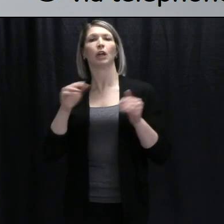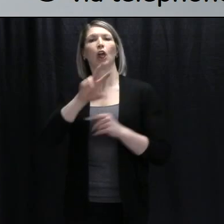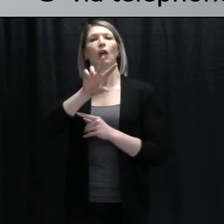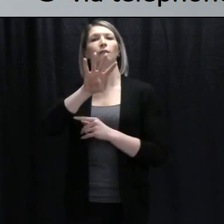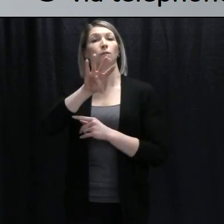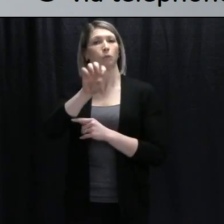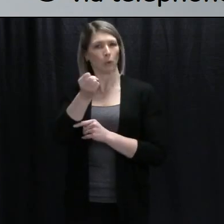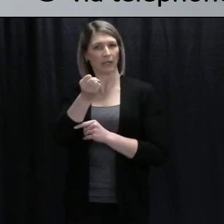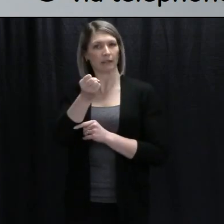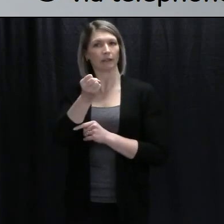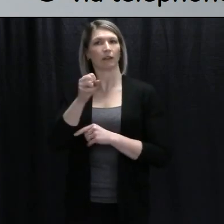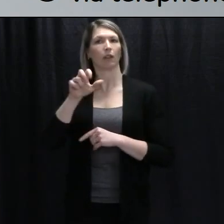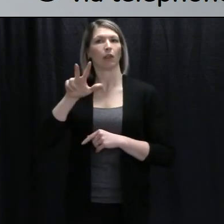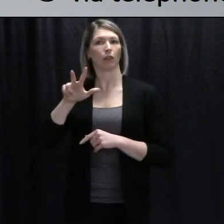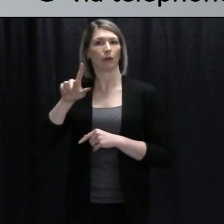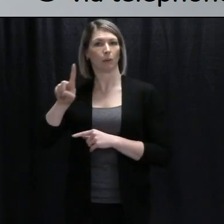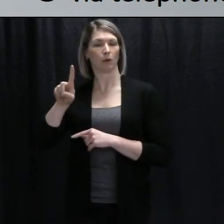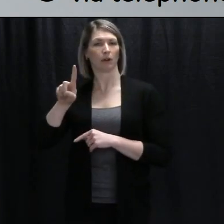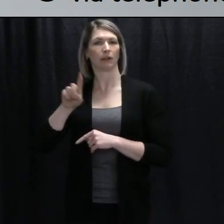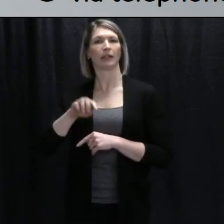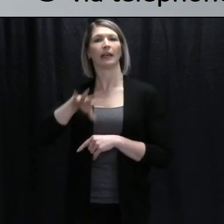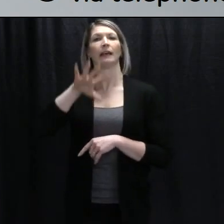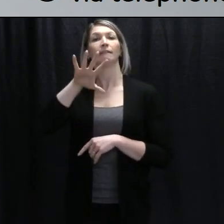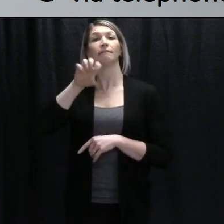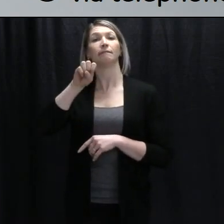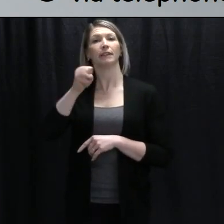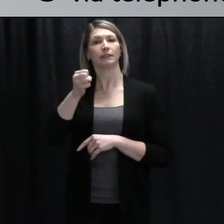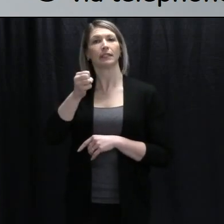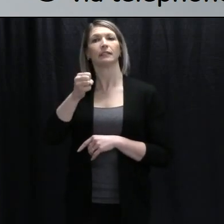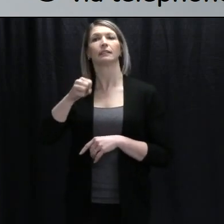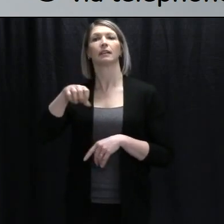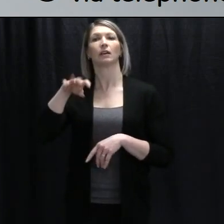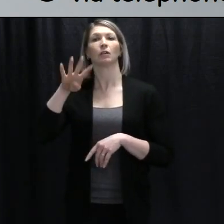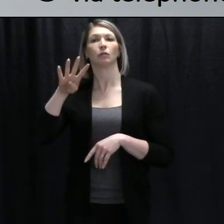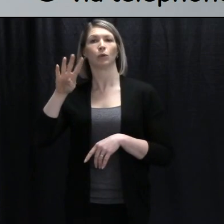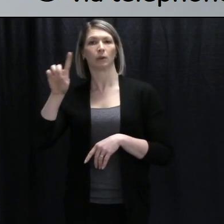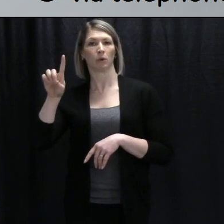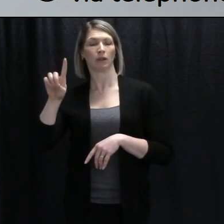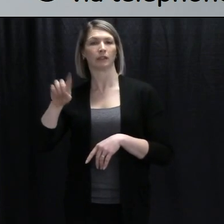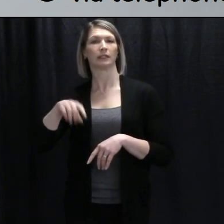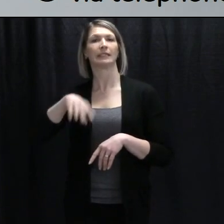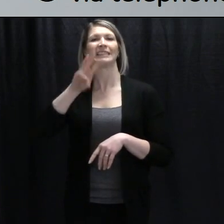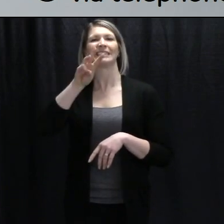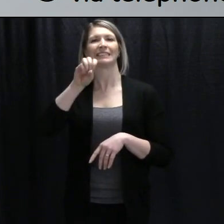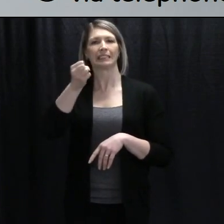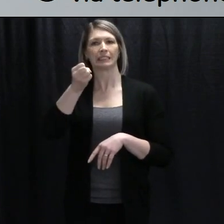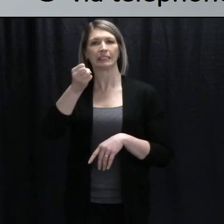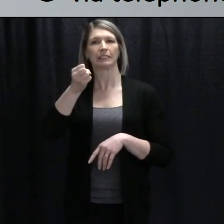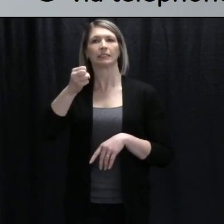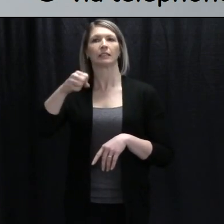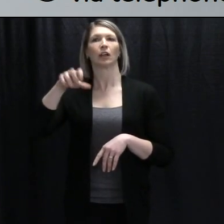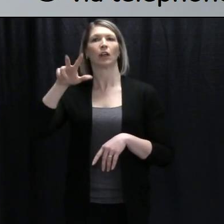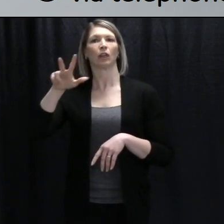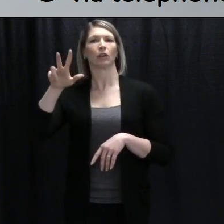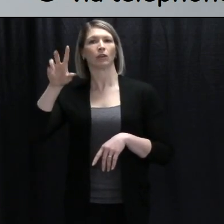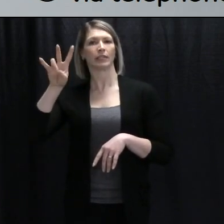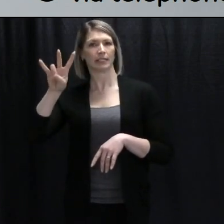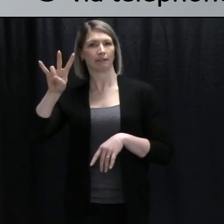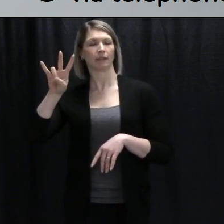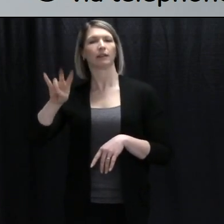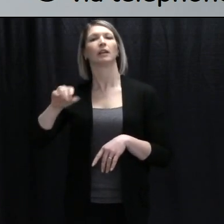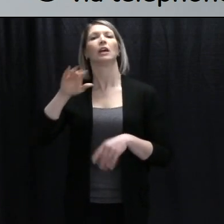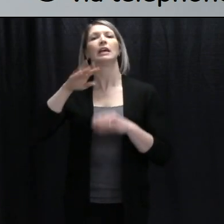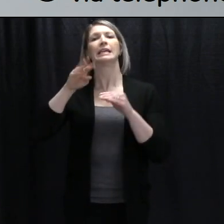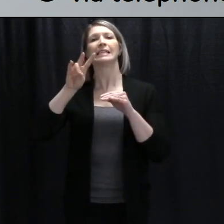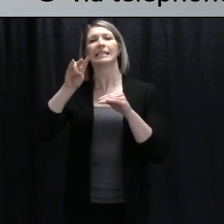49, 41 between 50 and 59, 38 between 60 and 69, and 35 who are 70